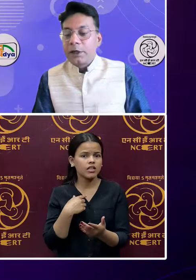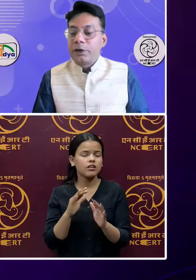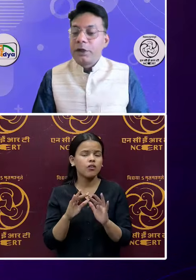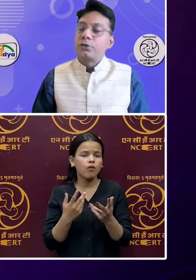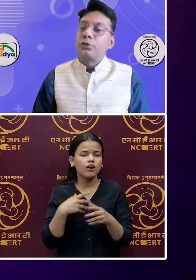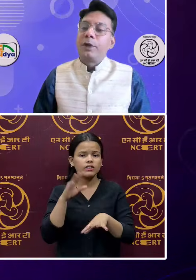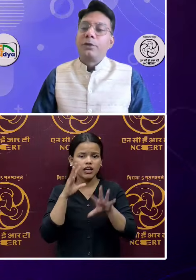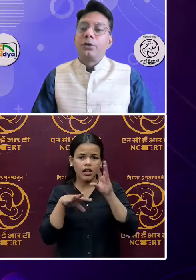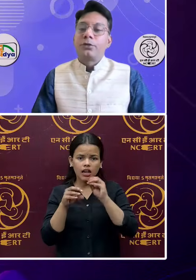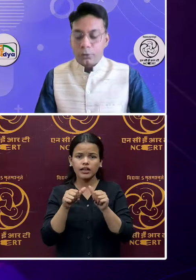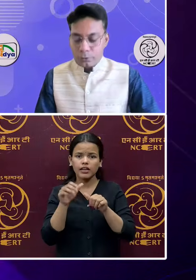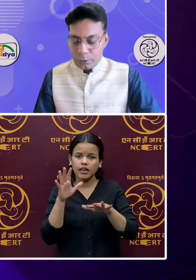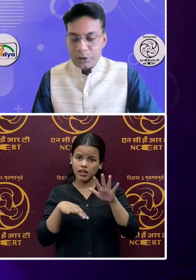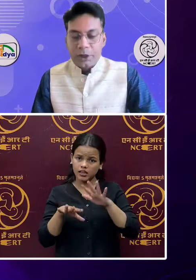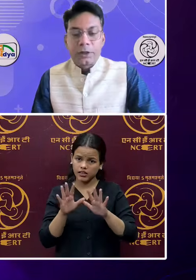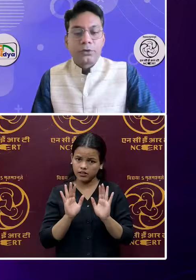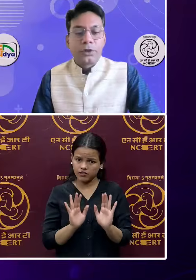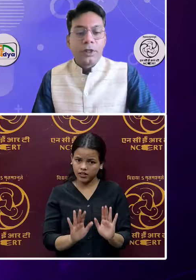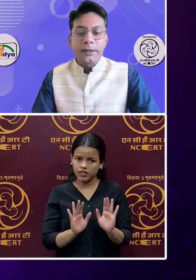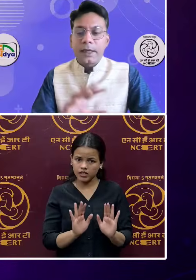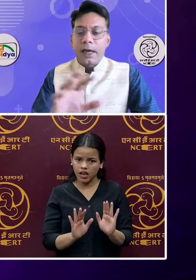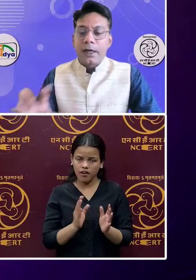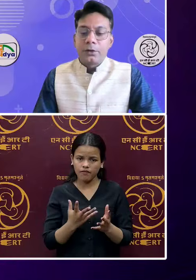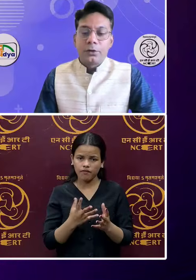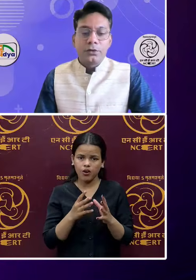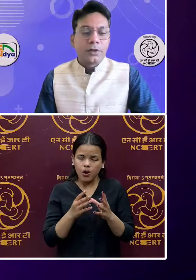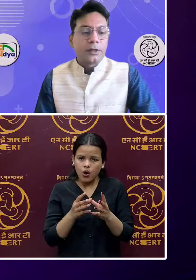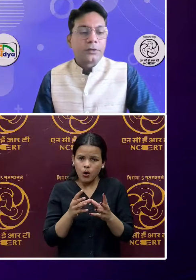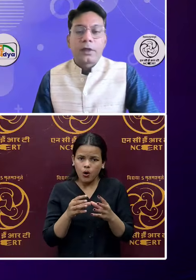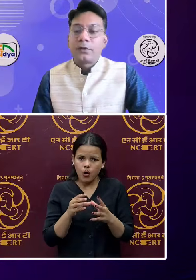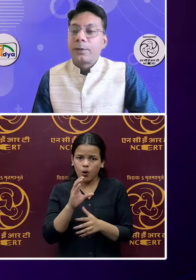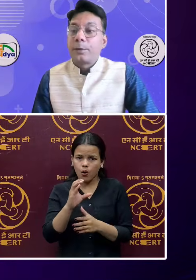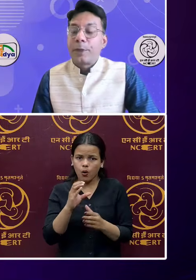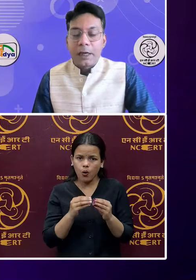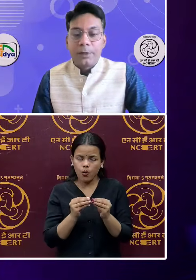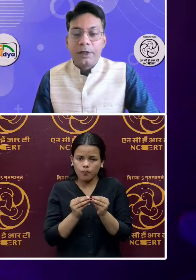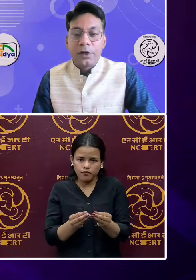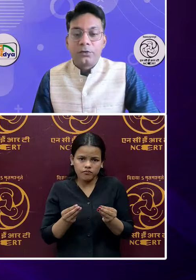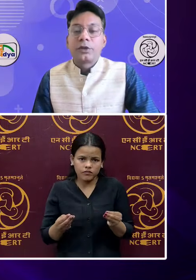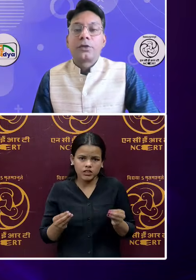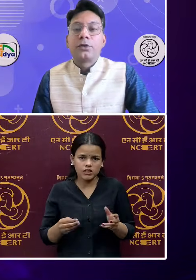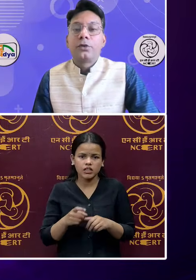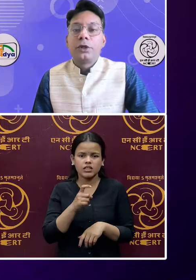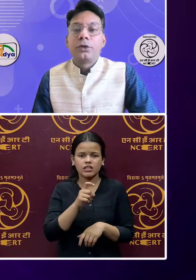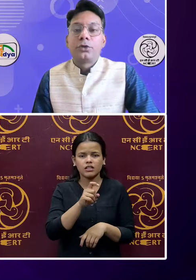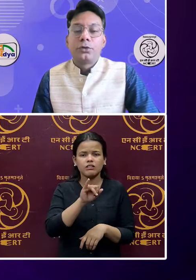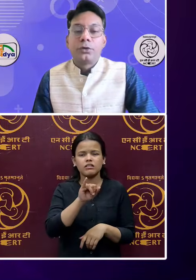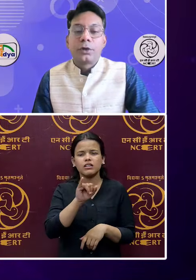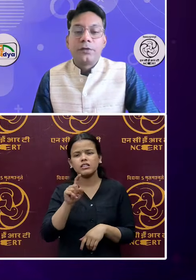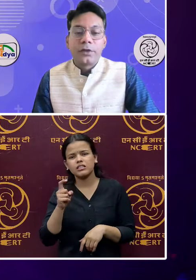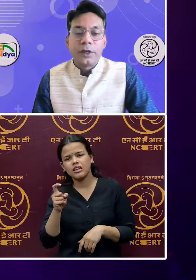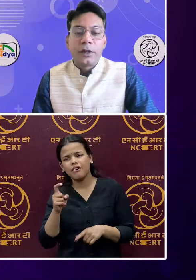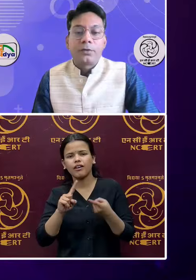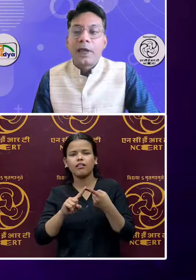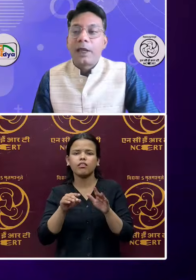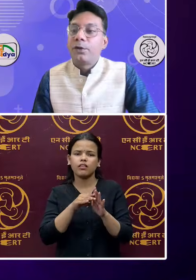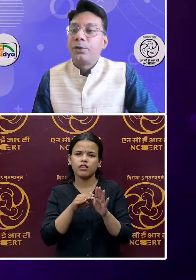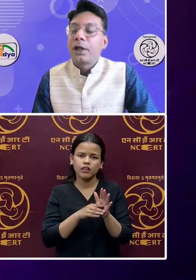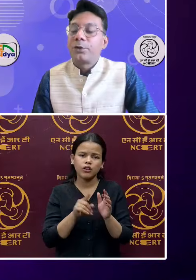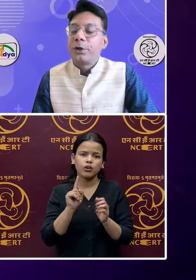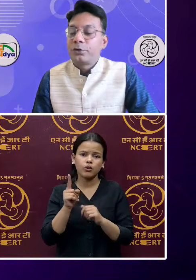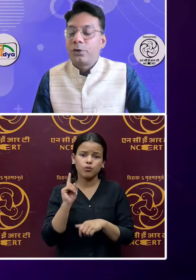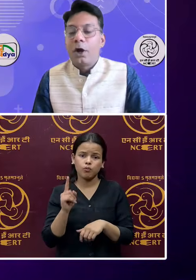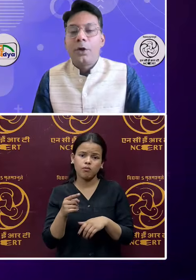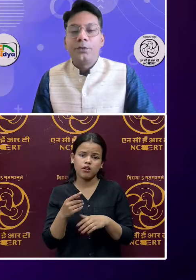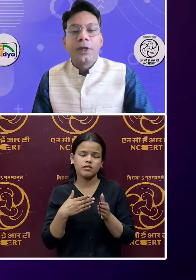learning activities to meet those objectives? So these are 7 parameters which you need to consider while you